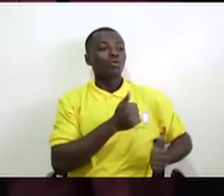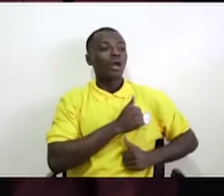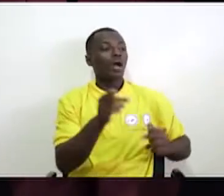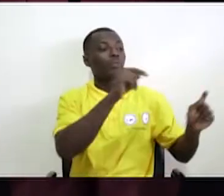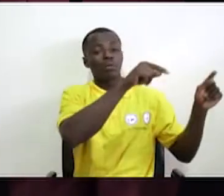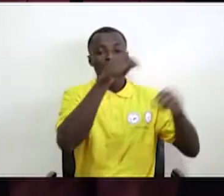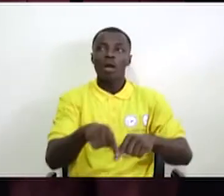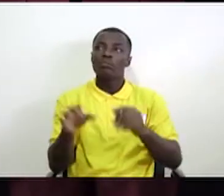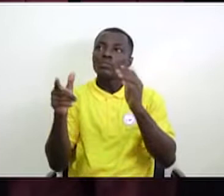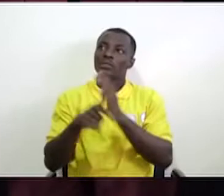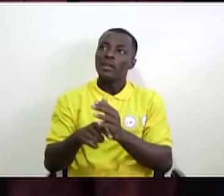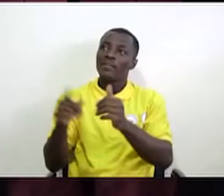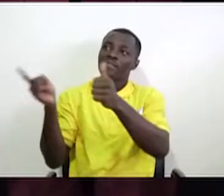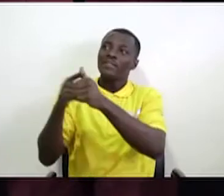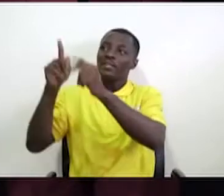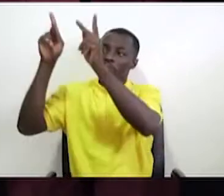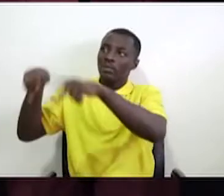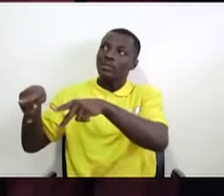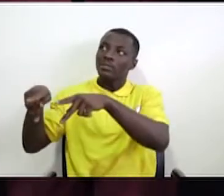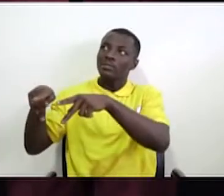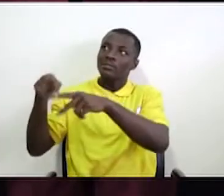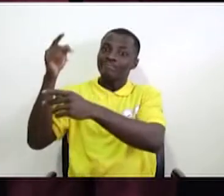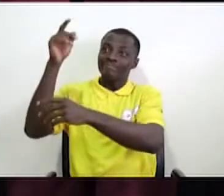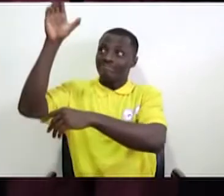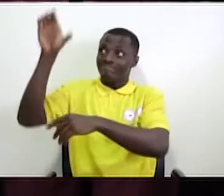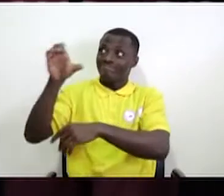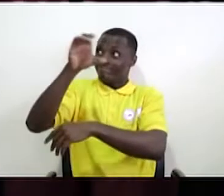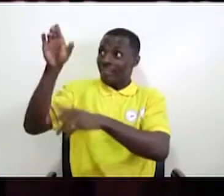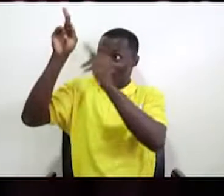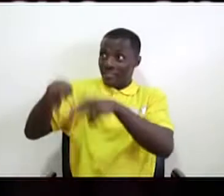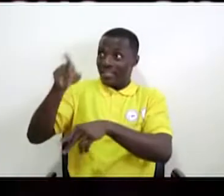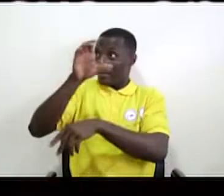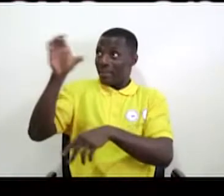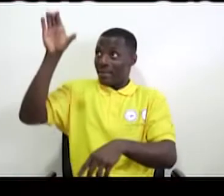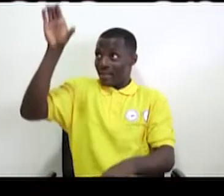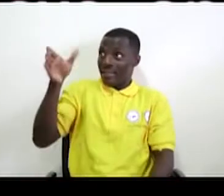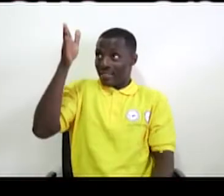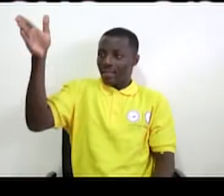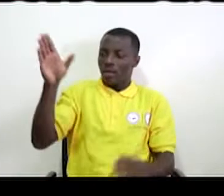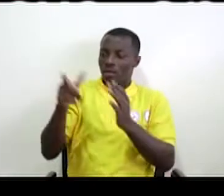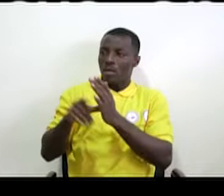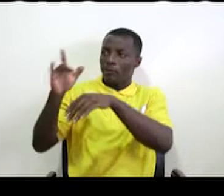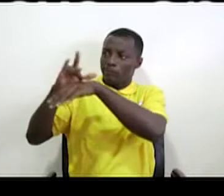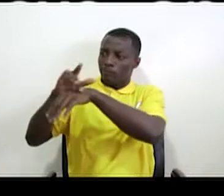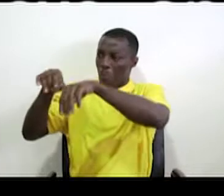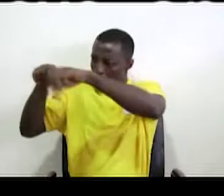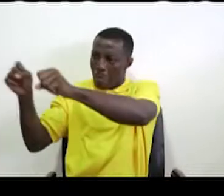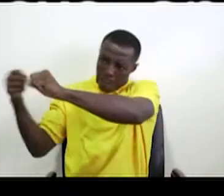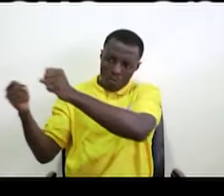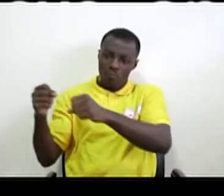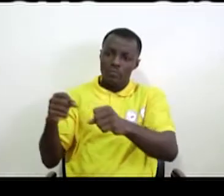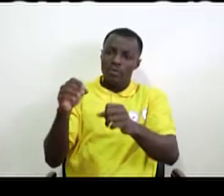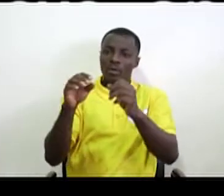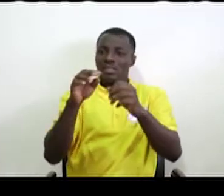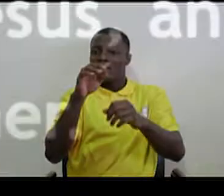And broke the legs of the first man who had been crucified with Jesus, and then those of the other. Na wo